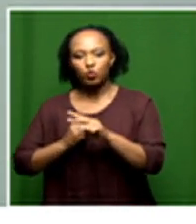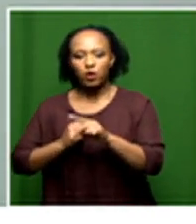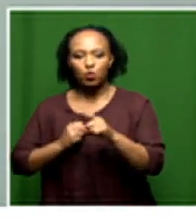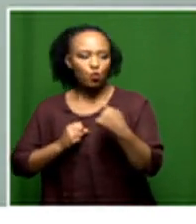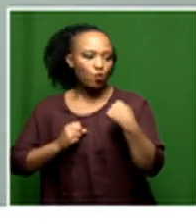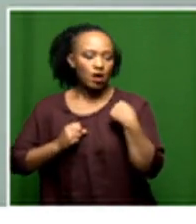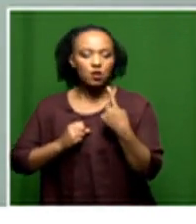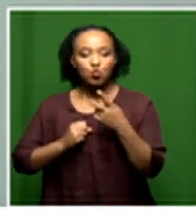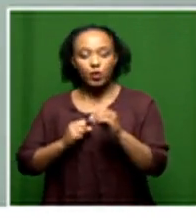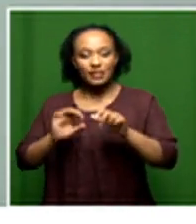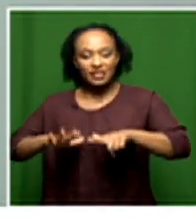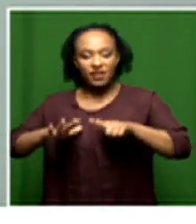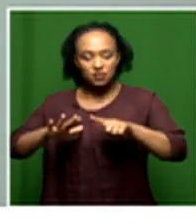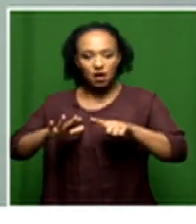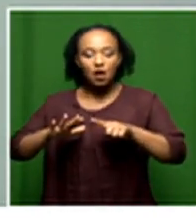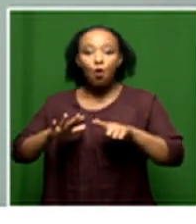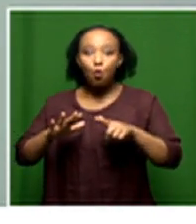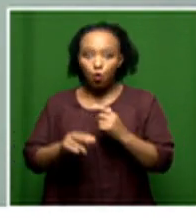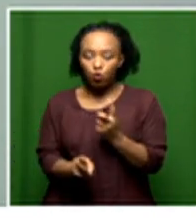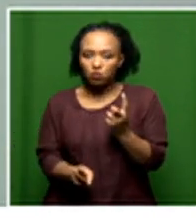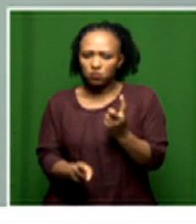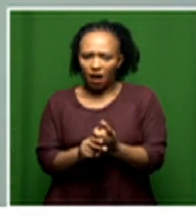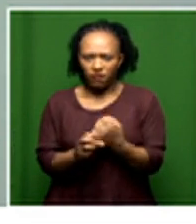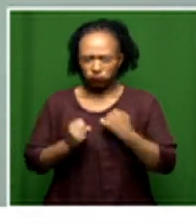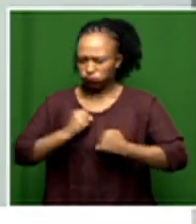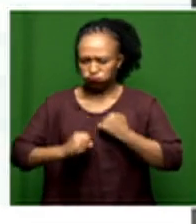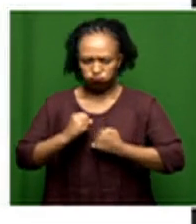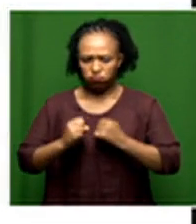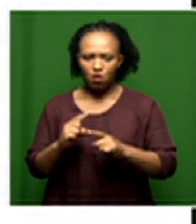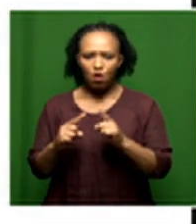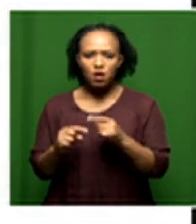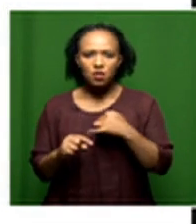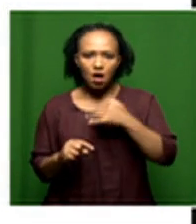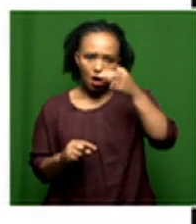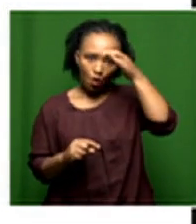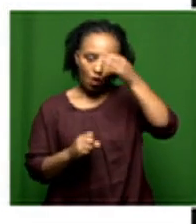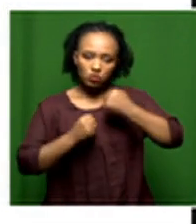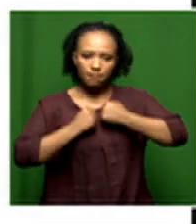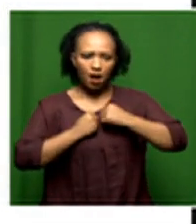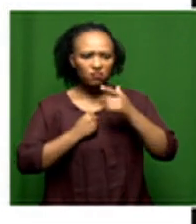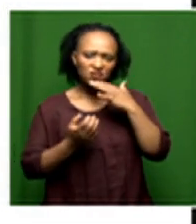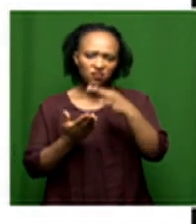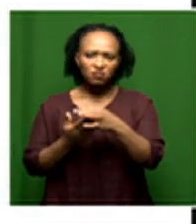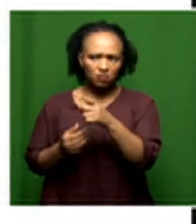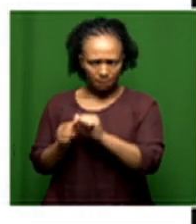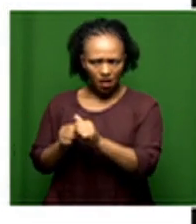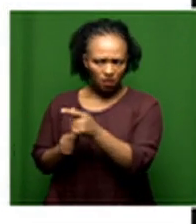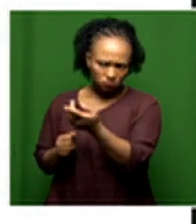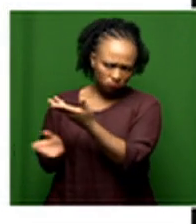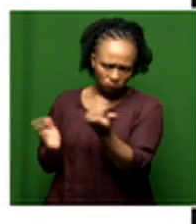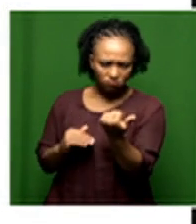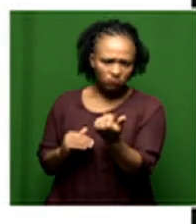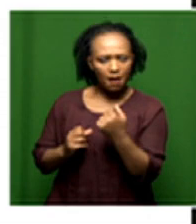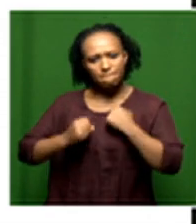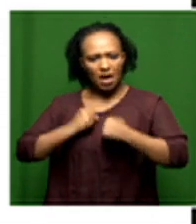in 2017, my first half marathon. And then my coach sort of suggested, well, maybe you should run a marathon.